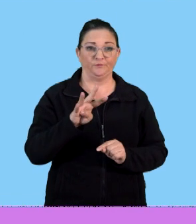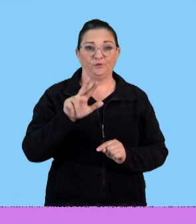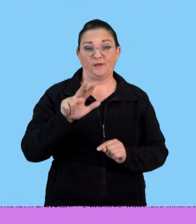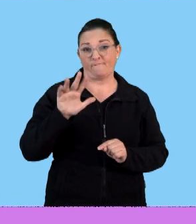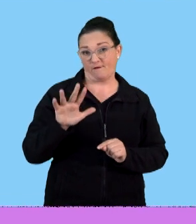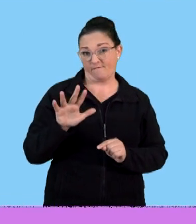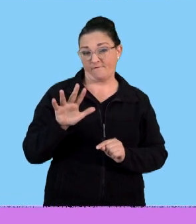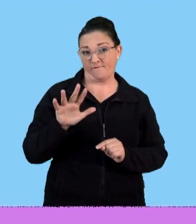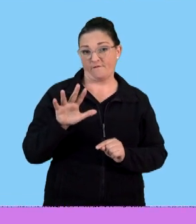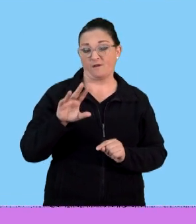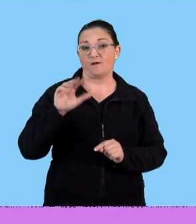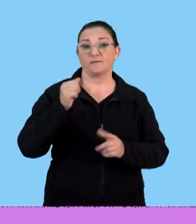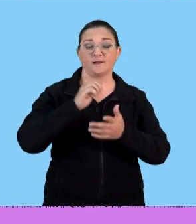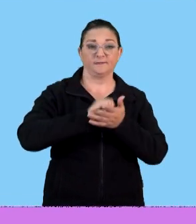as